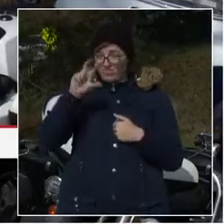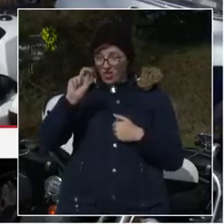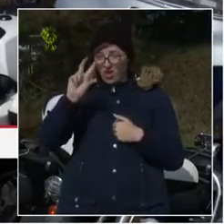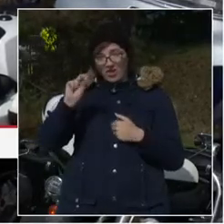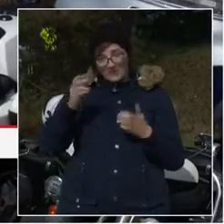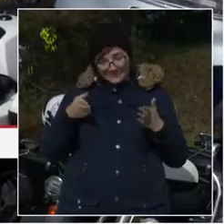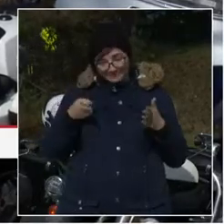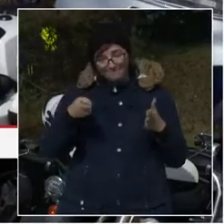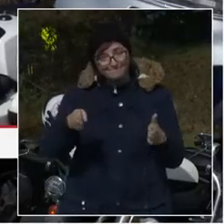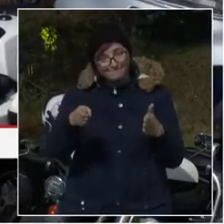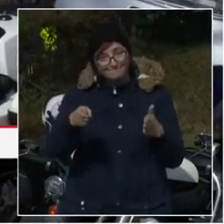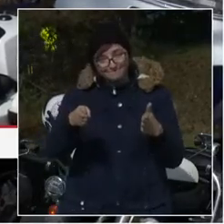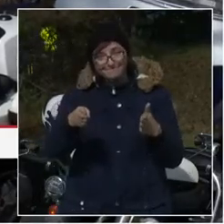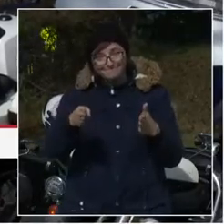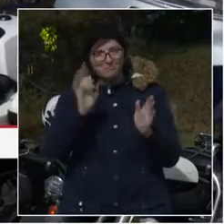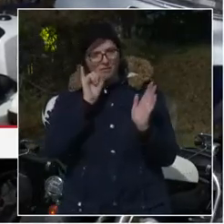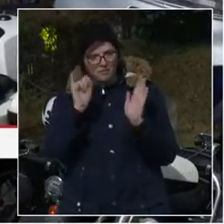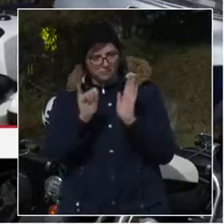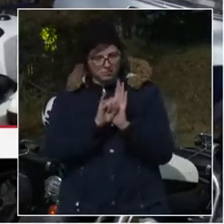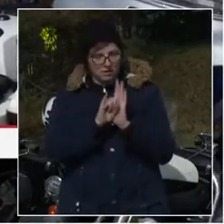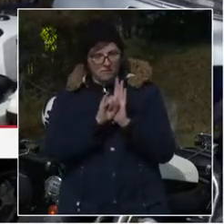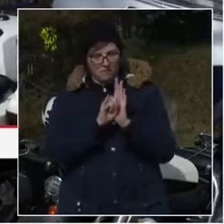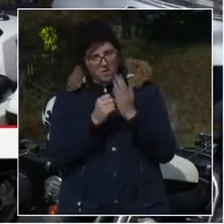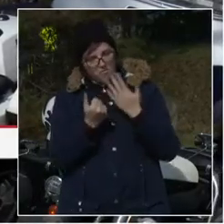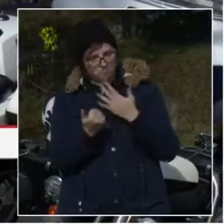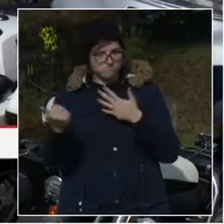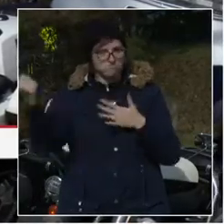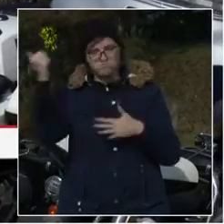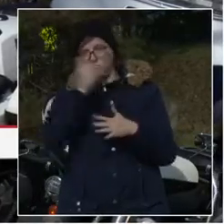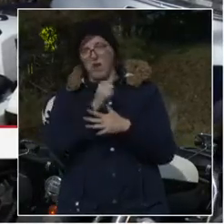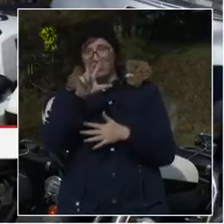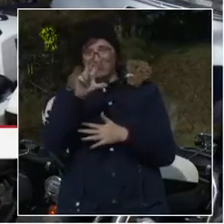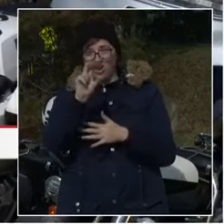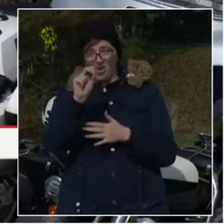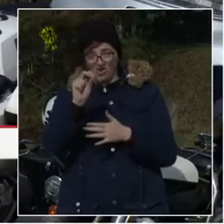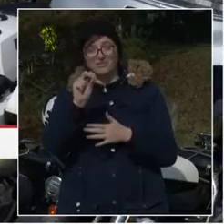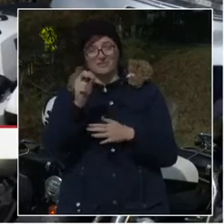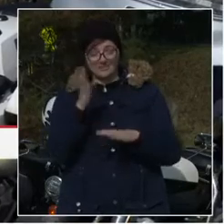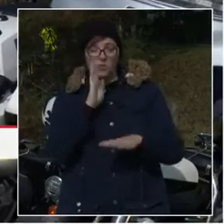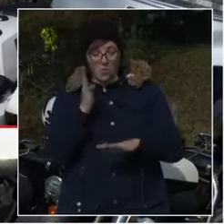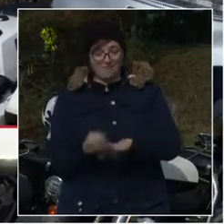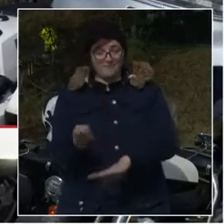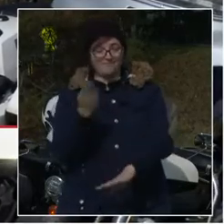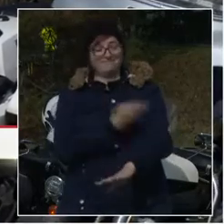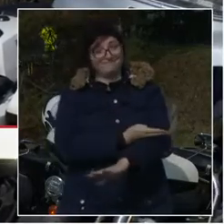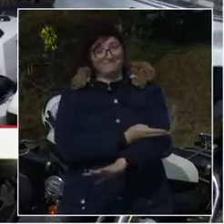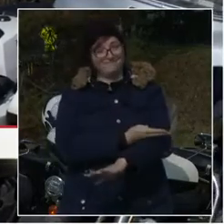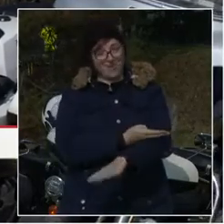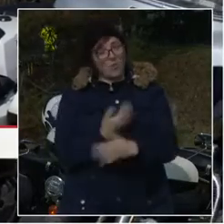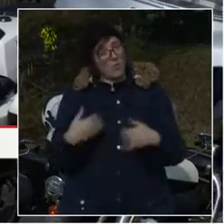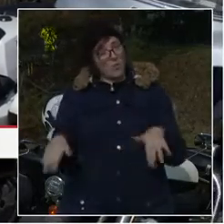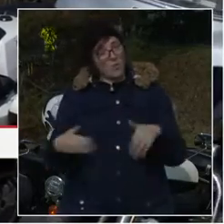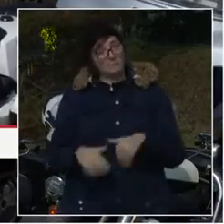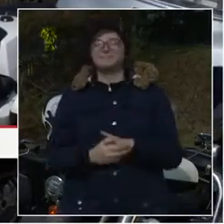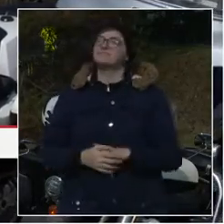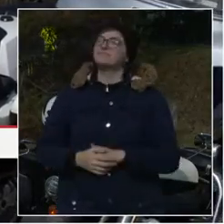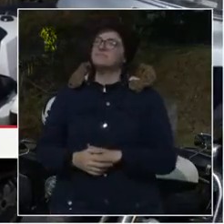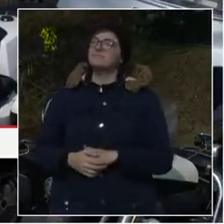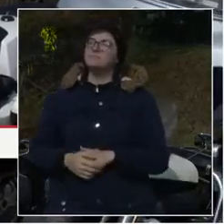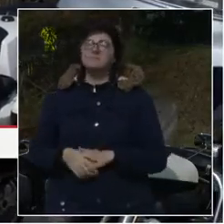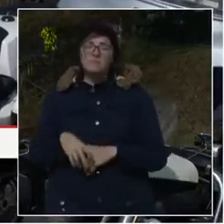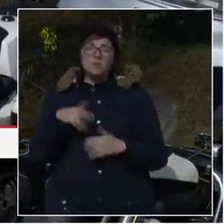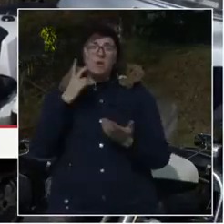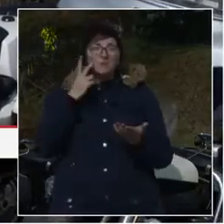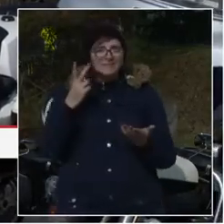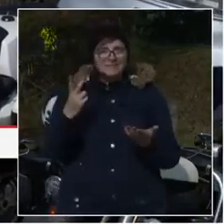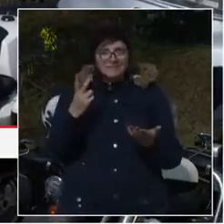corridors that have been identified as high injury corridors. And that's a big one. So what we're seeing is that